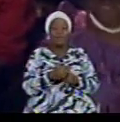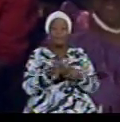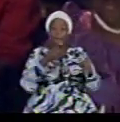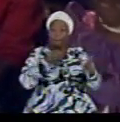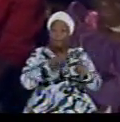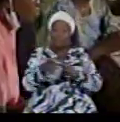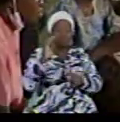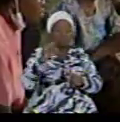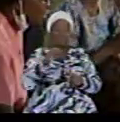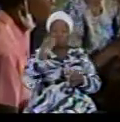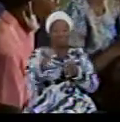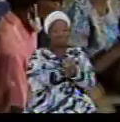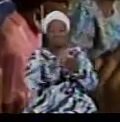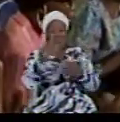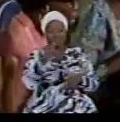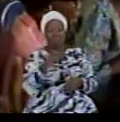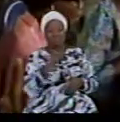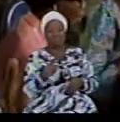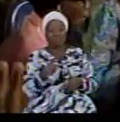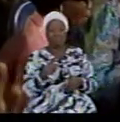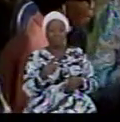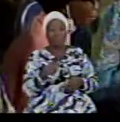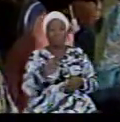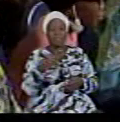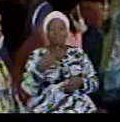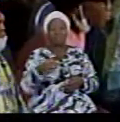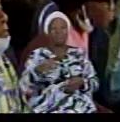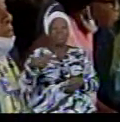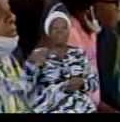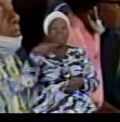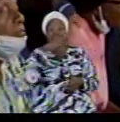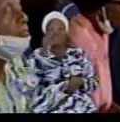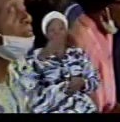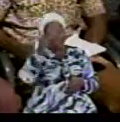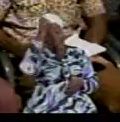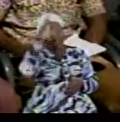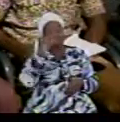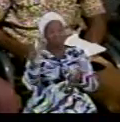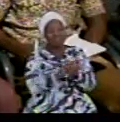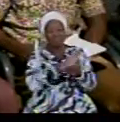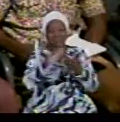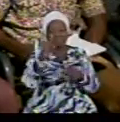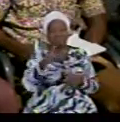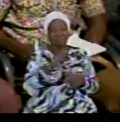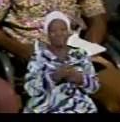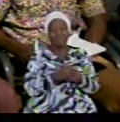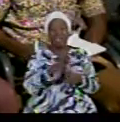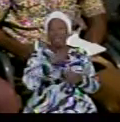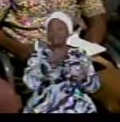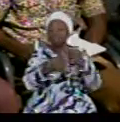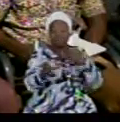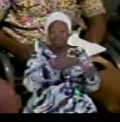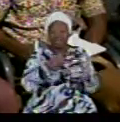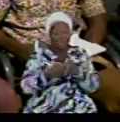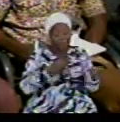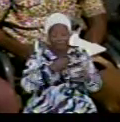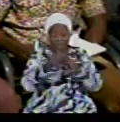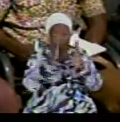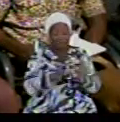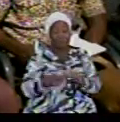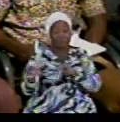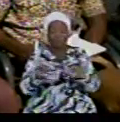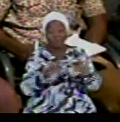Persecution will not destroy you. The lies of the devil will not destroy you. And whatever persecutors